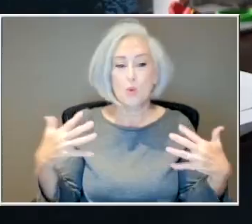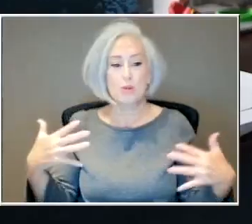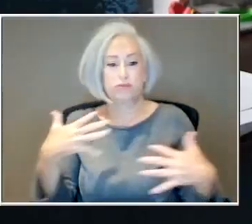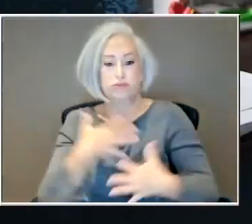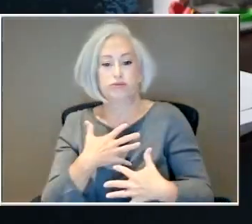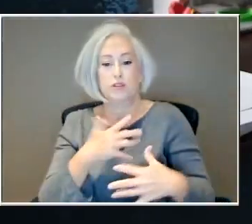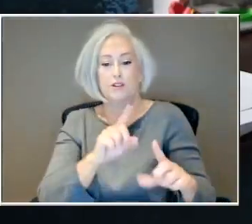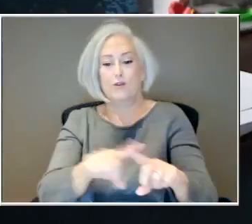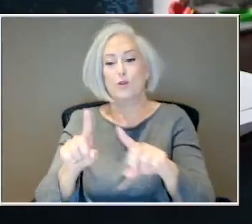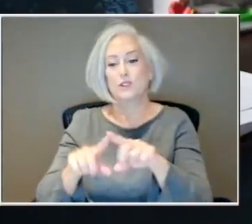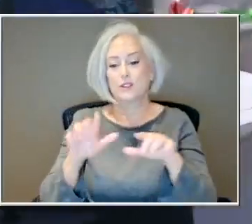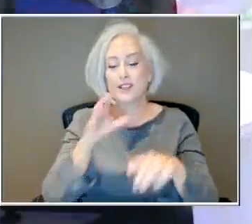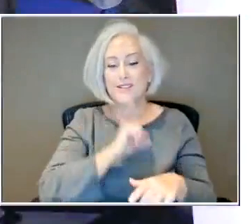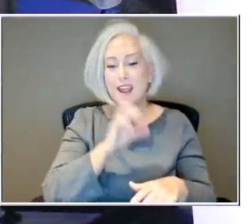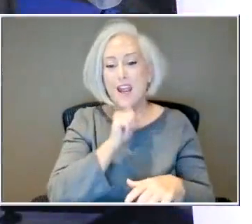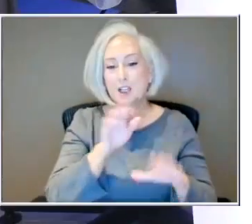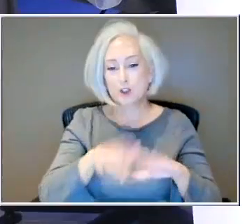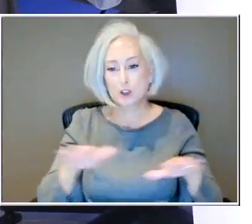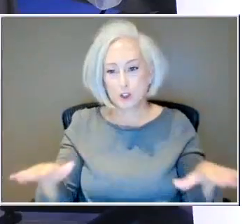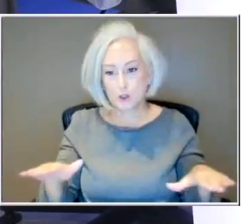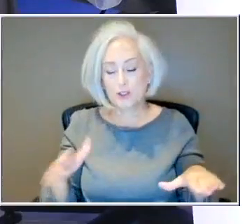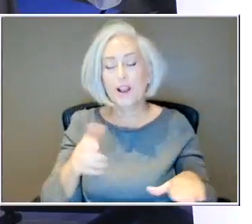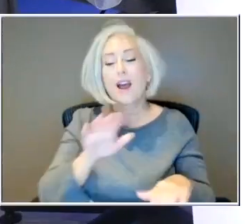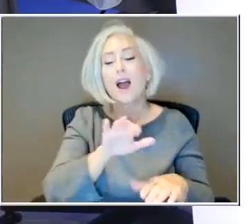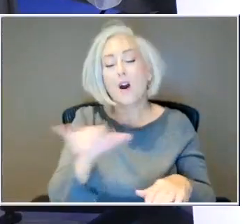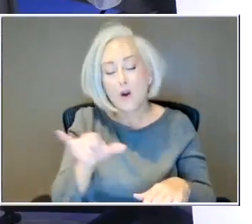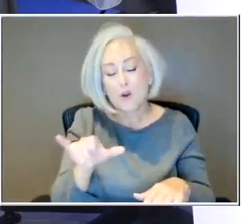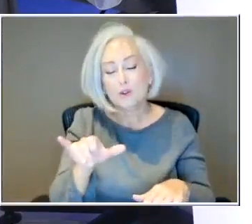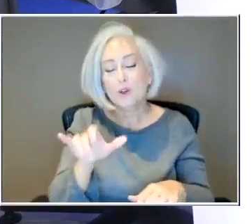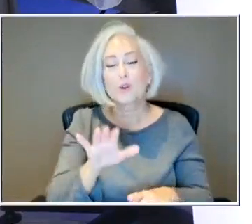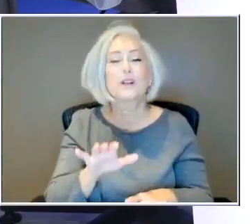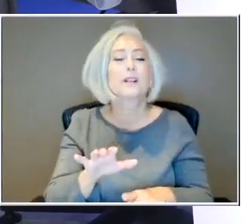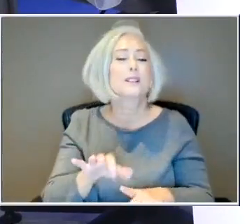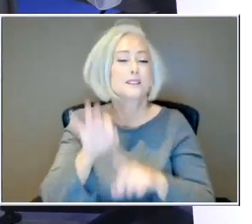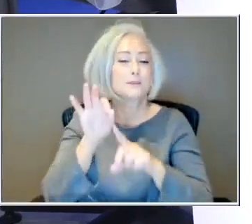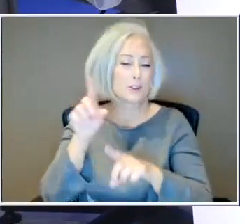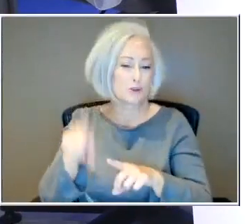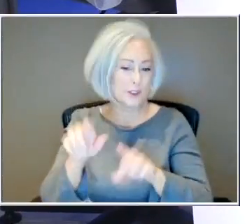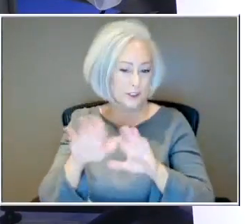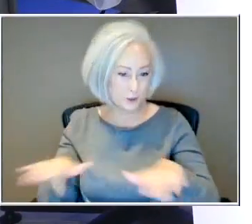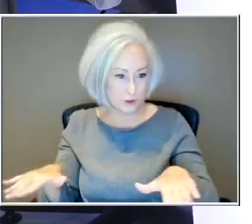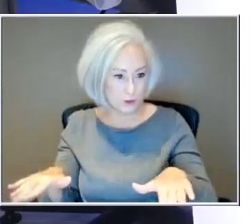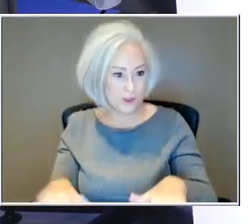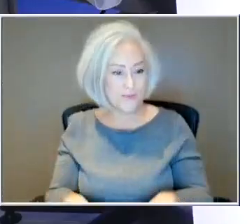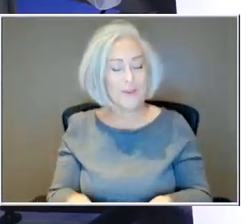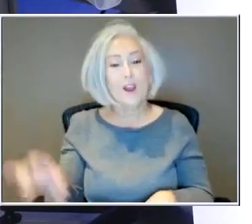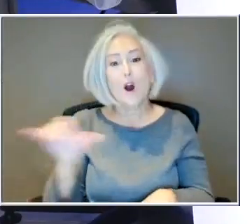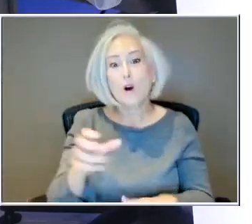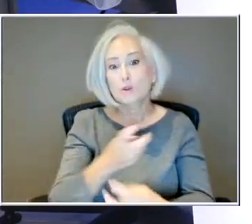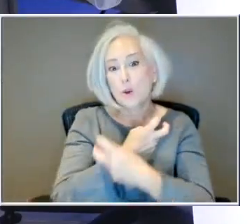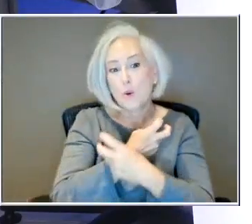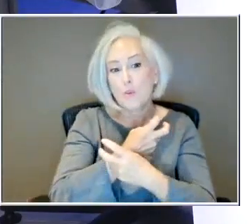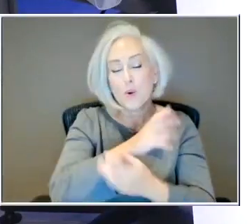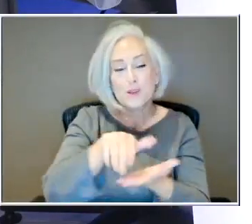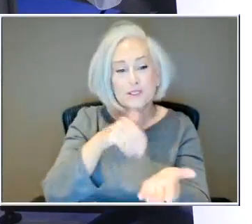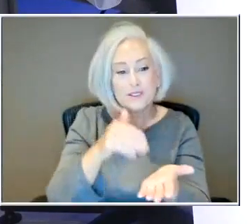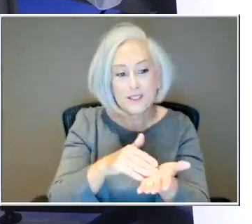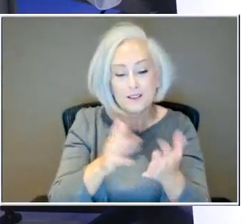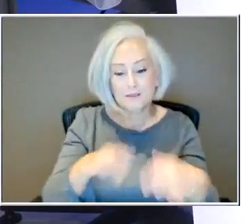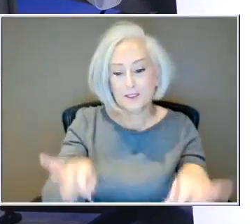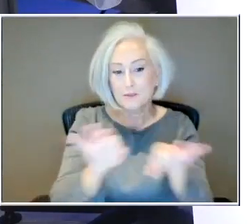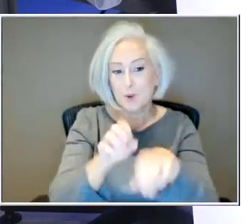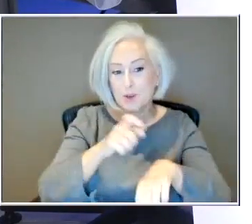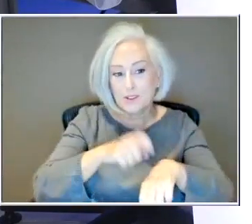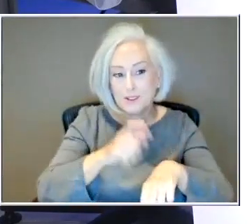those with special needs. And across from me, we know Halloween is a busy time for the Poison Center at the University of Kansas Health System. Managing